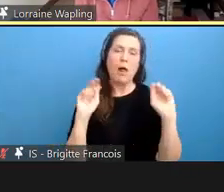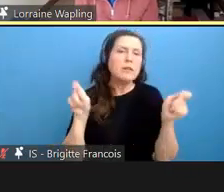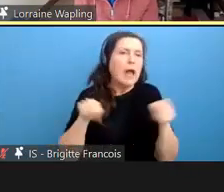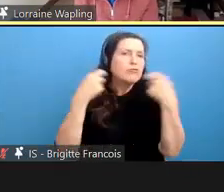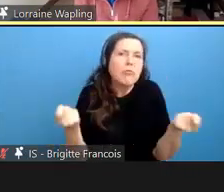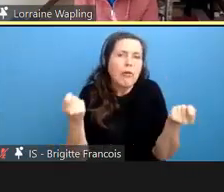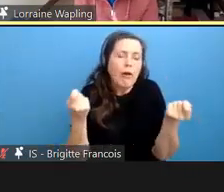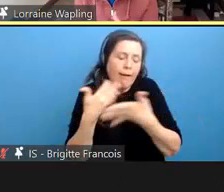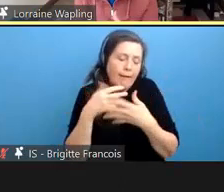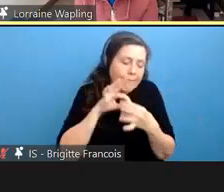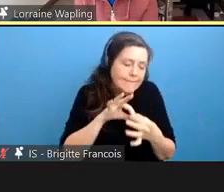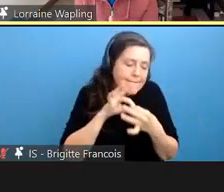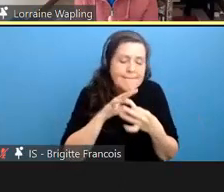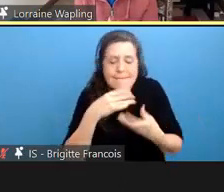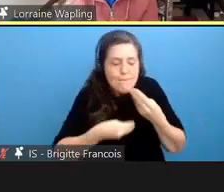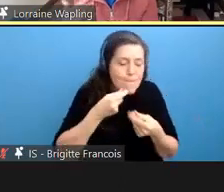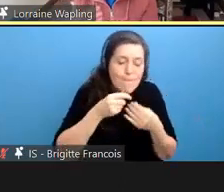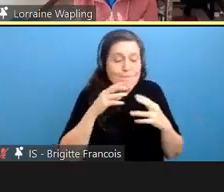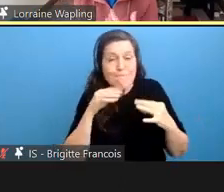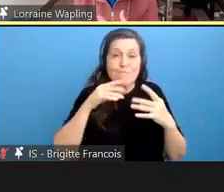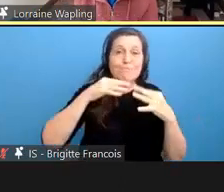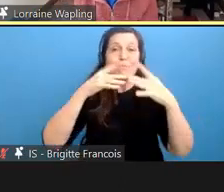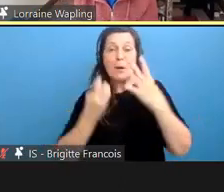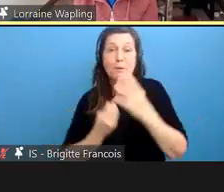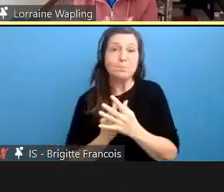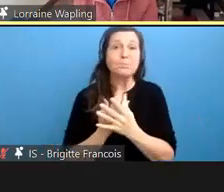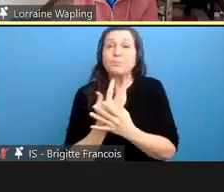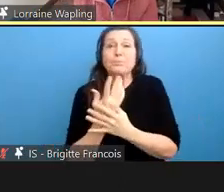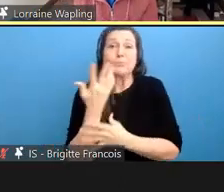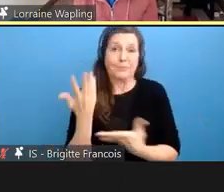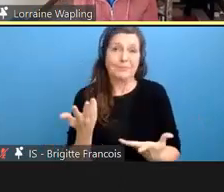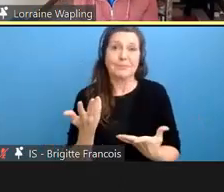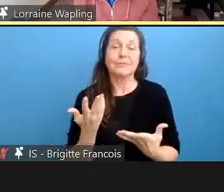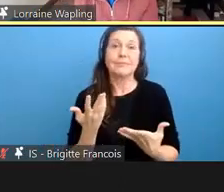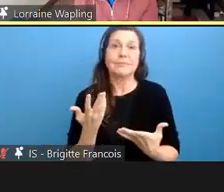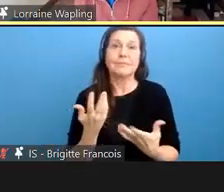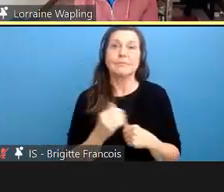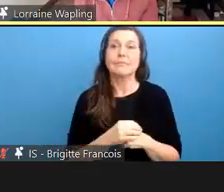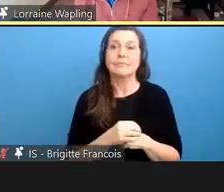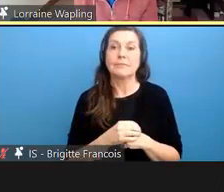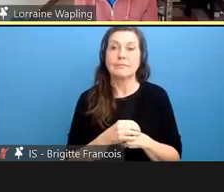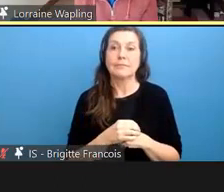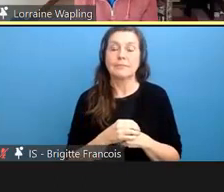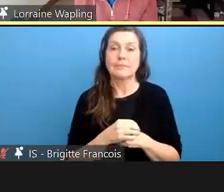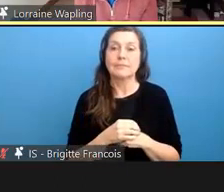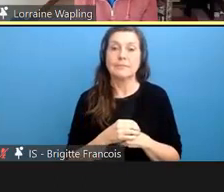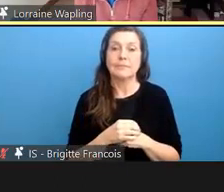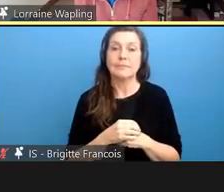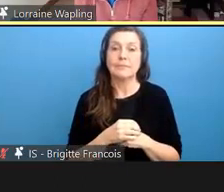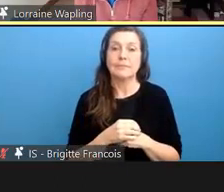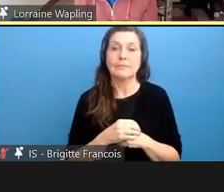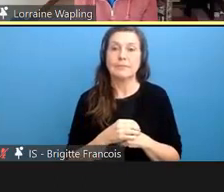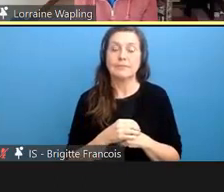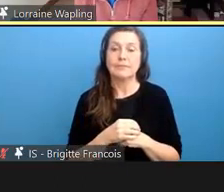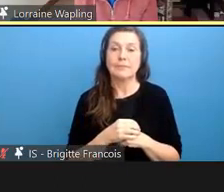The only thing we have to be taught specifically to do very interestingly, of course,